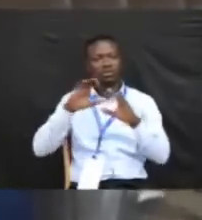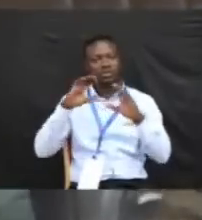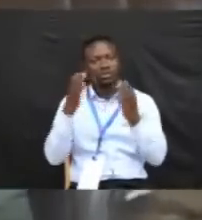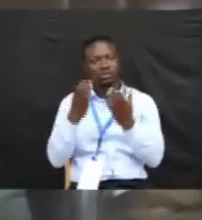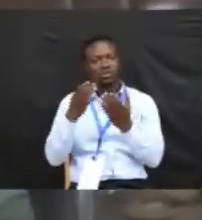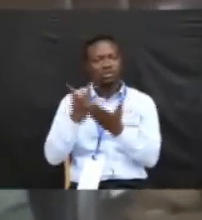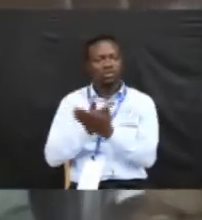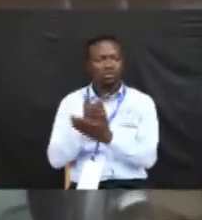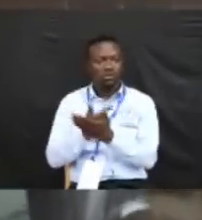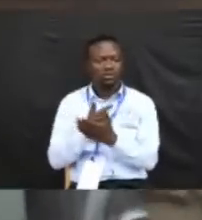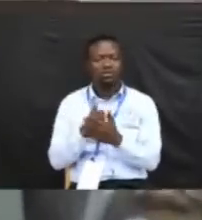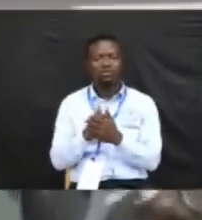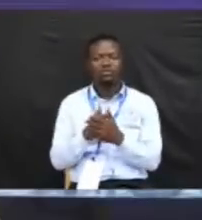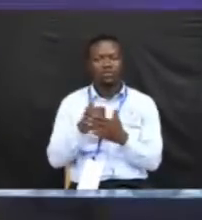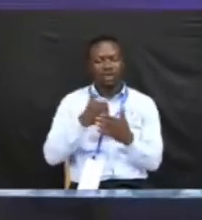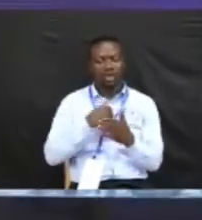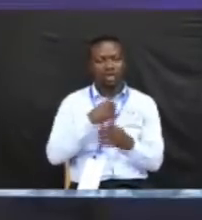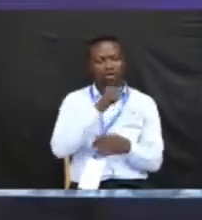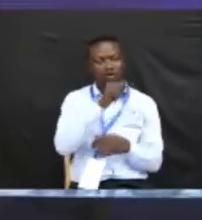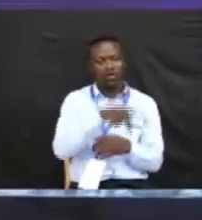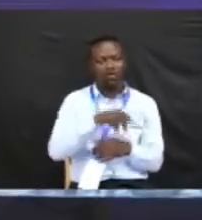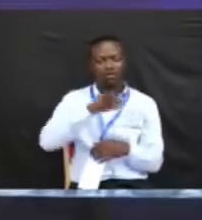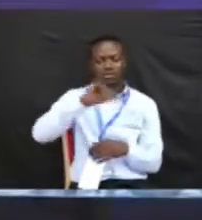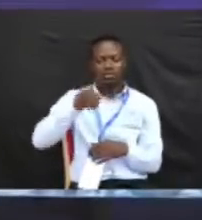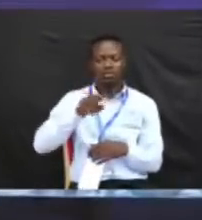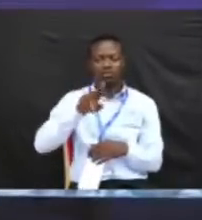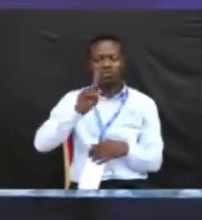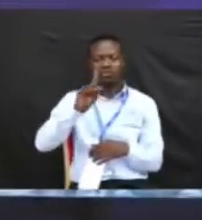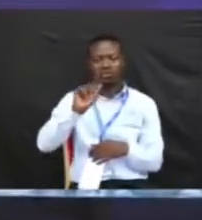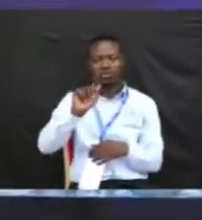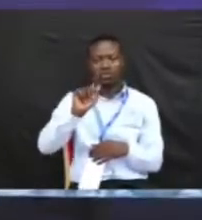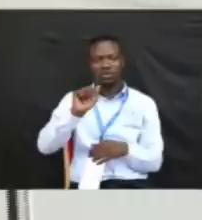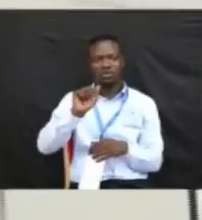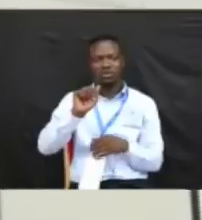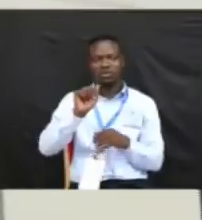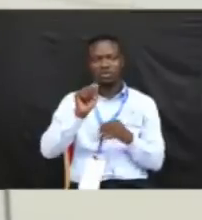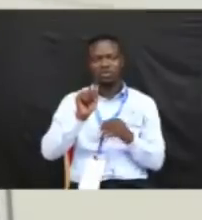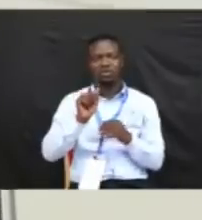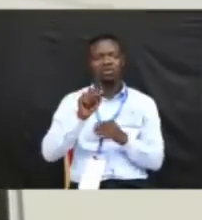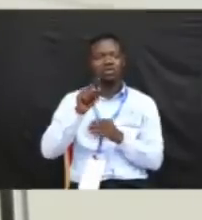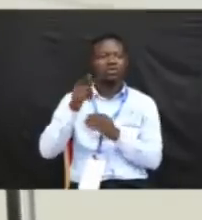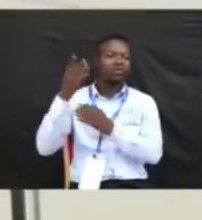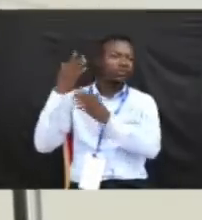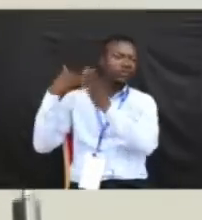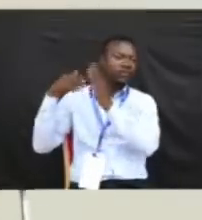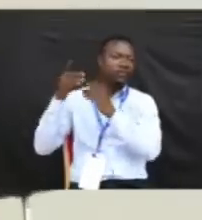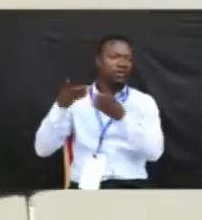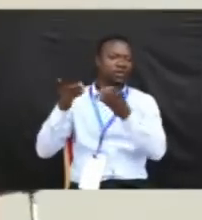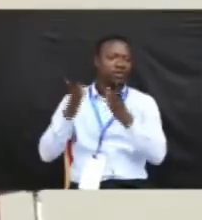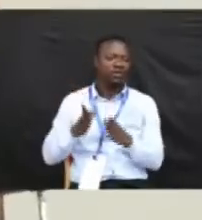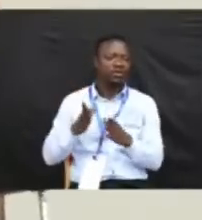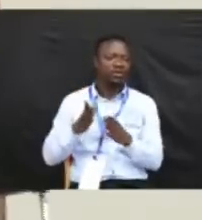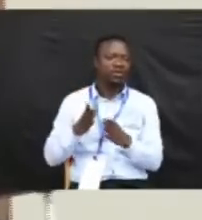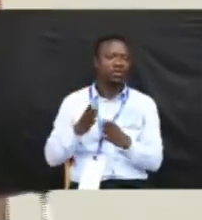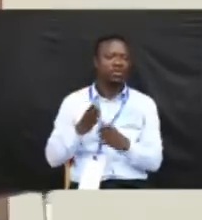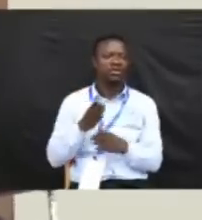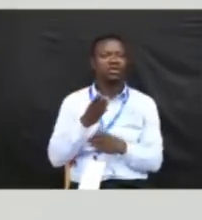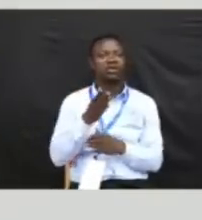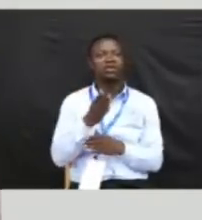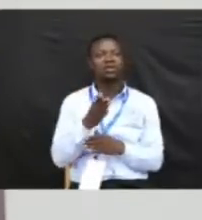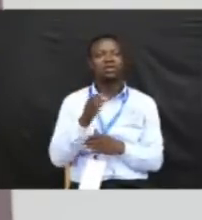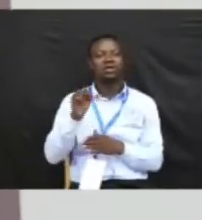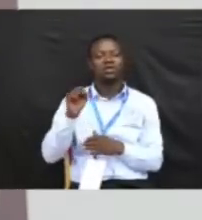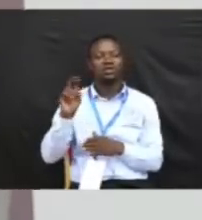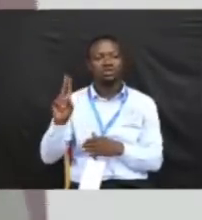have Apostle Jude Hammer former director Scripture Union is also in the house. You are